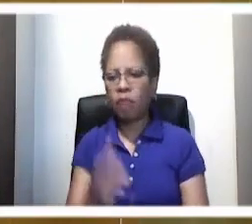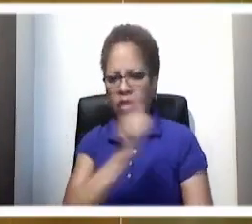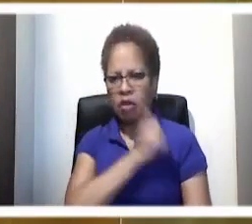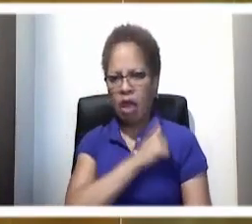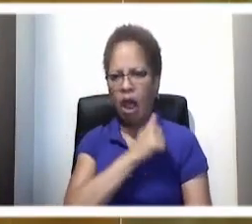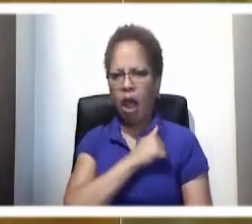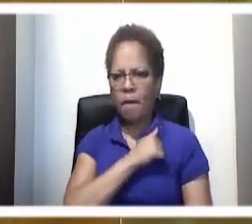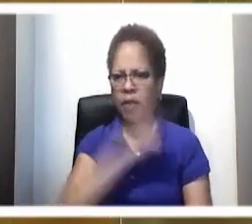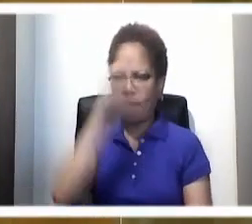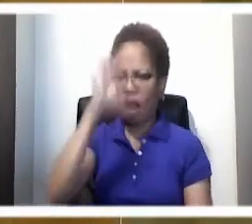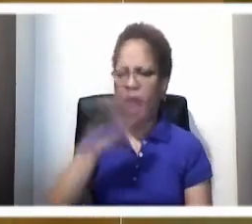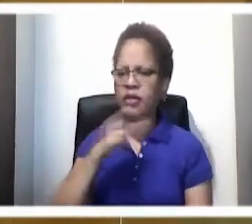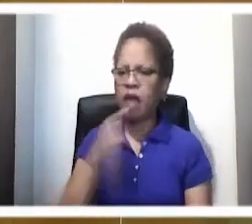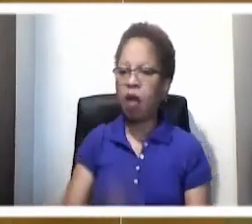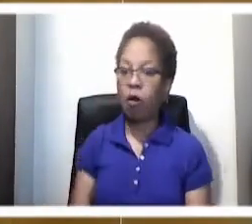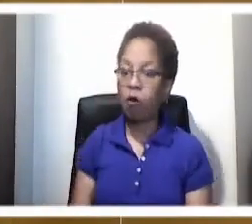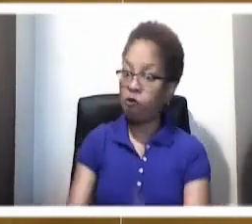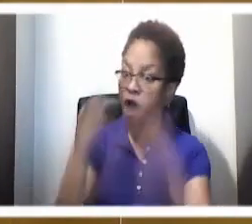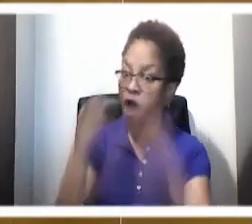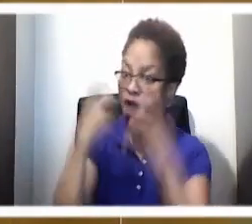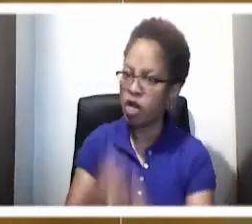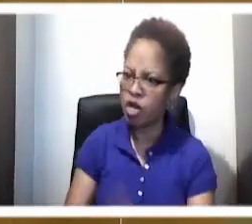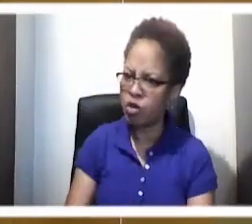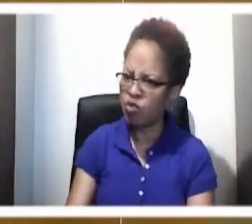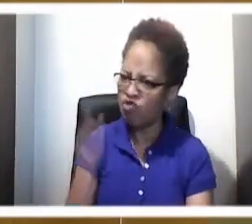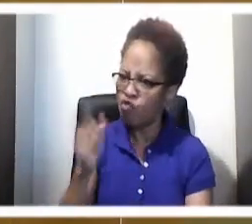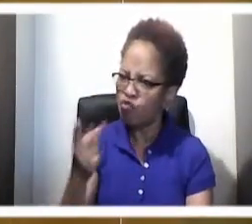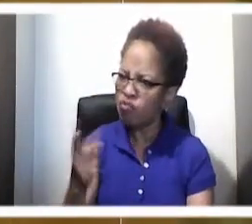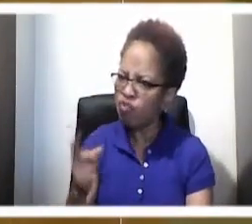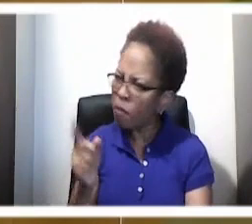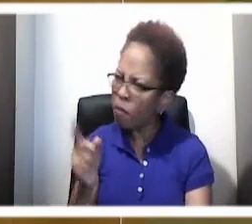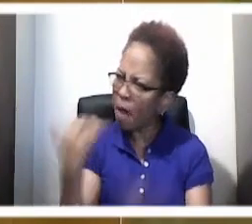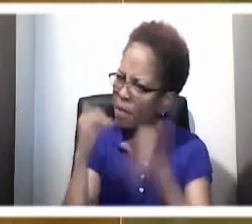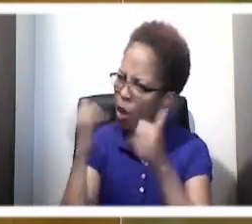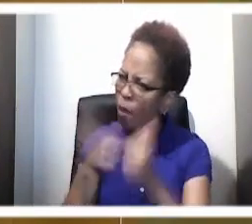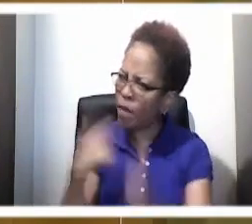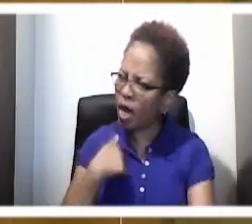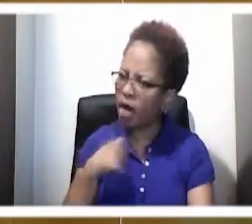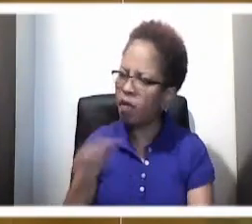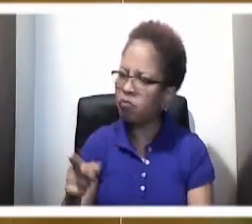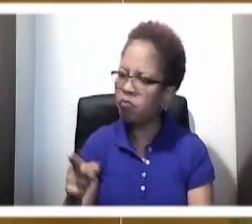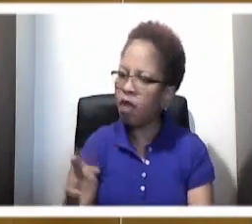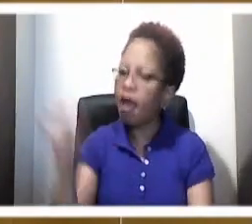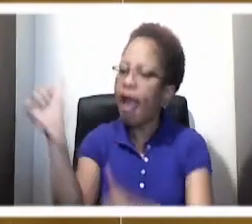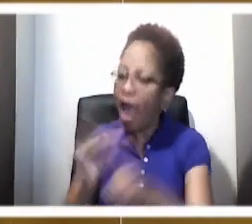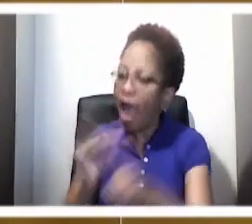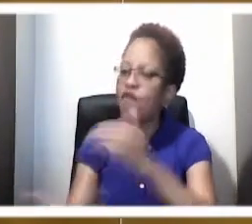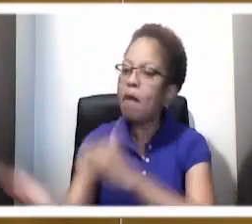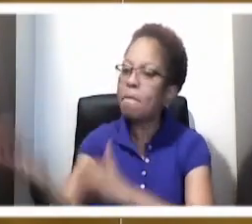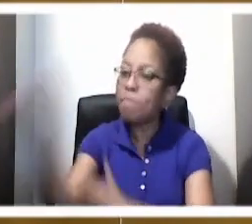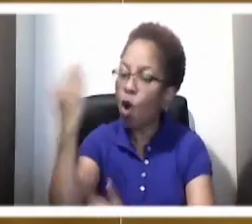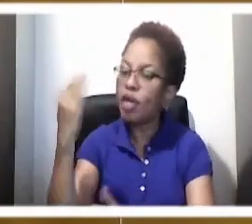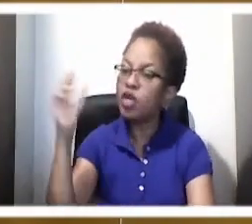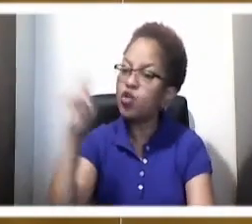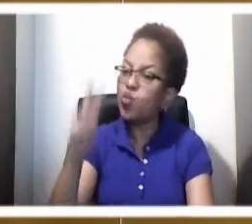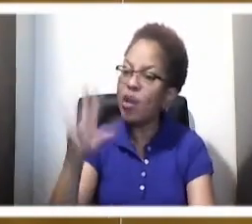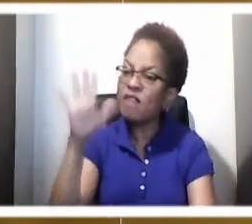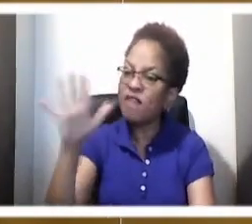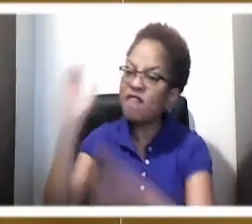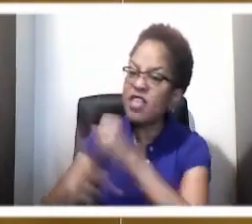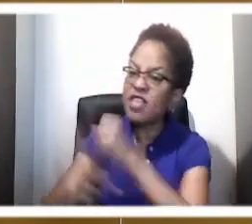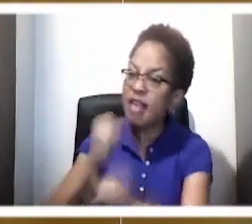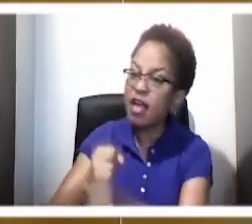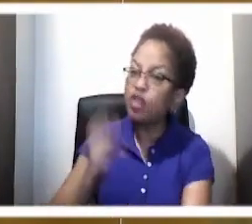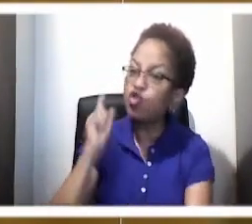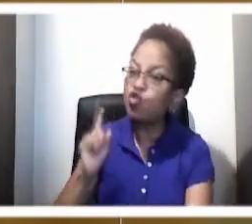furious. "Don't get smart with me," he says. "Every morning for 25 years, you have